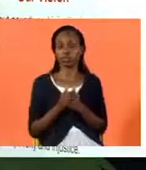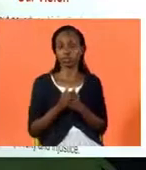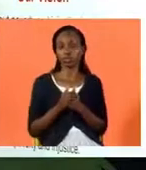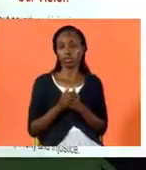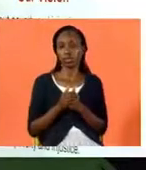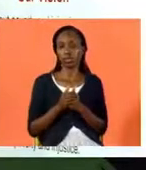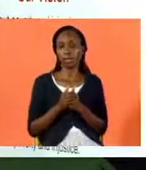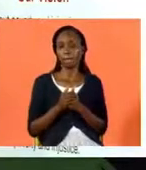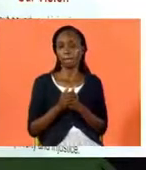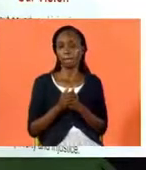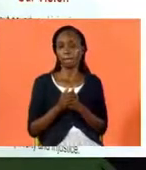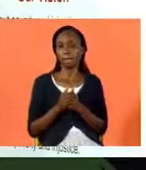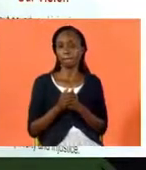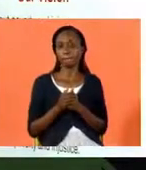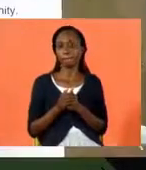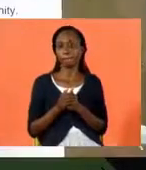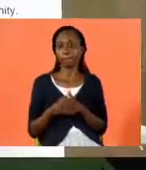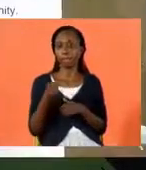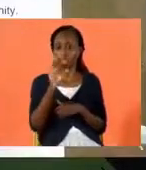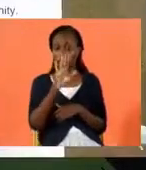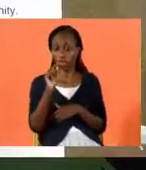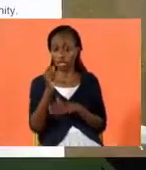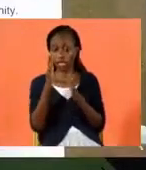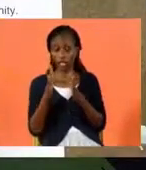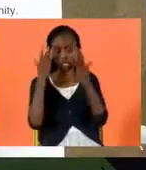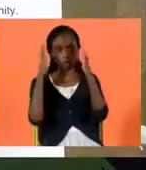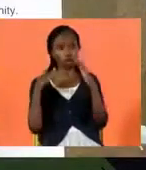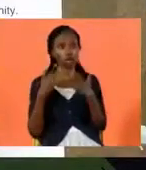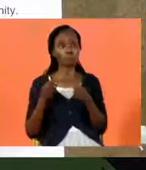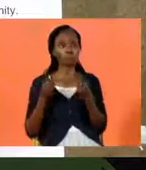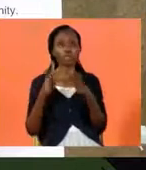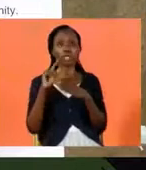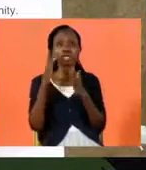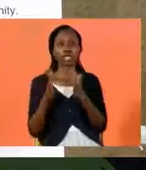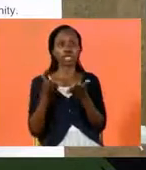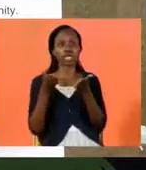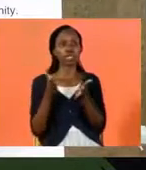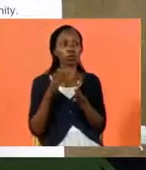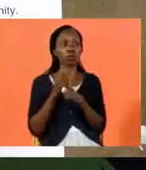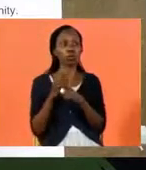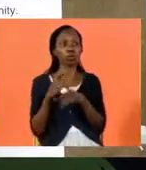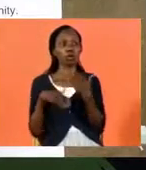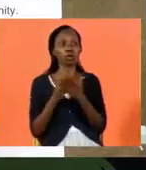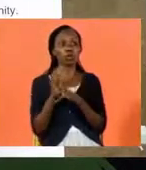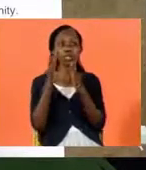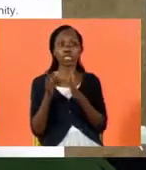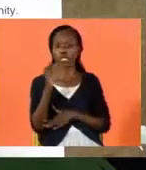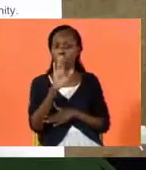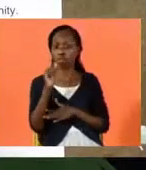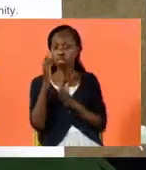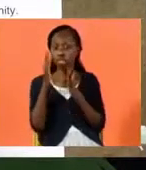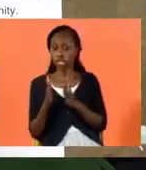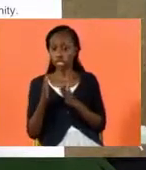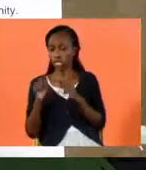IFFs consistently, right? So if you're a Kenyan, I don't know how many Kenyans are in the room, or we're all Kenyans. If you're a Kenyan, of